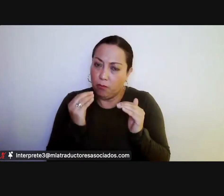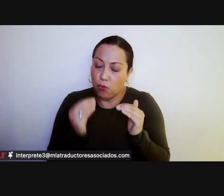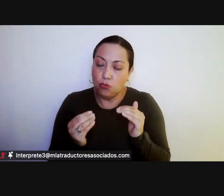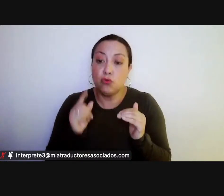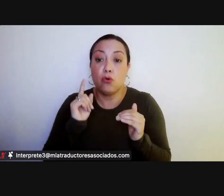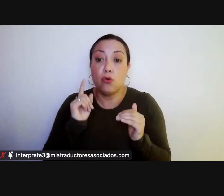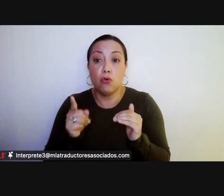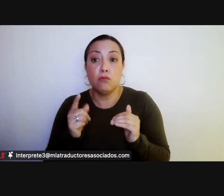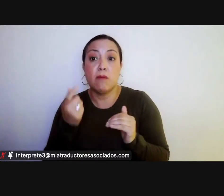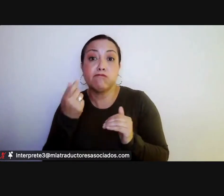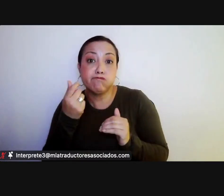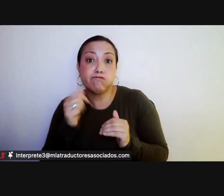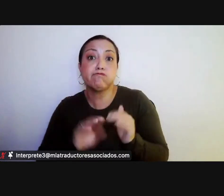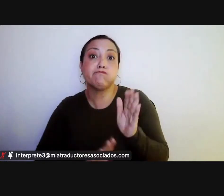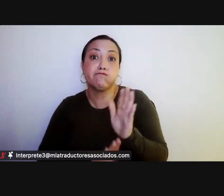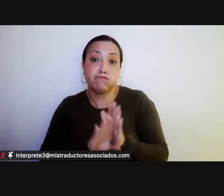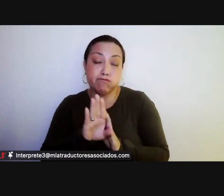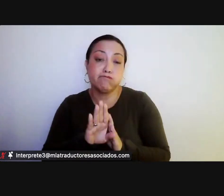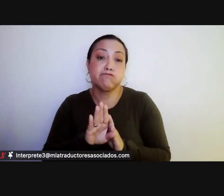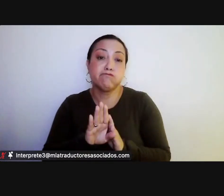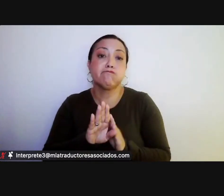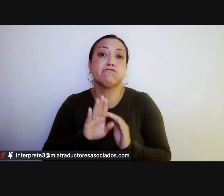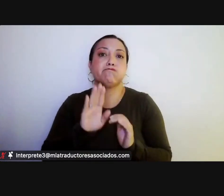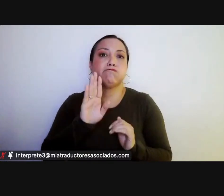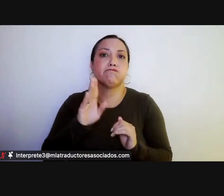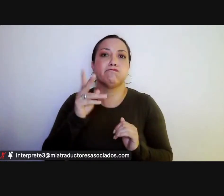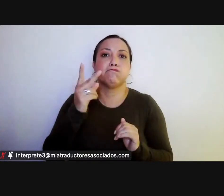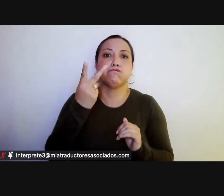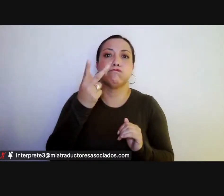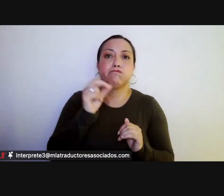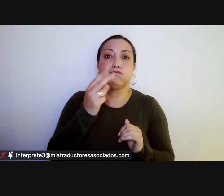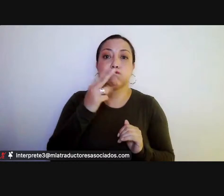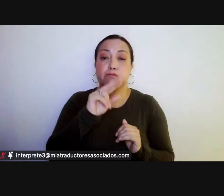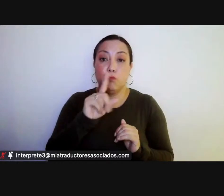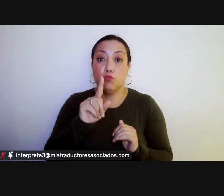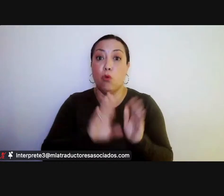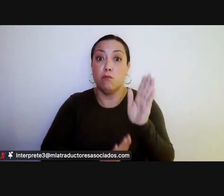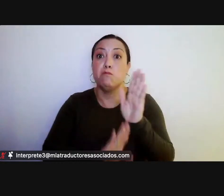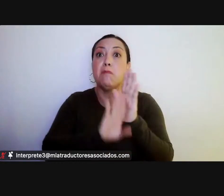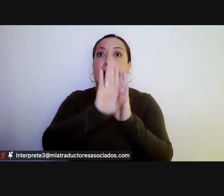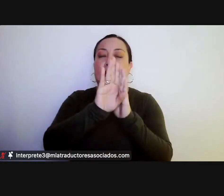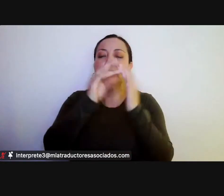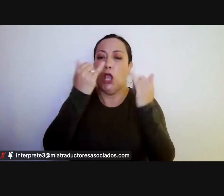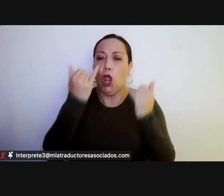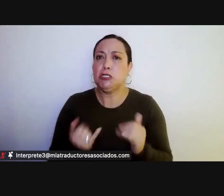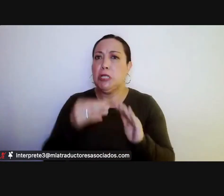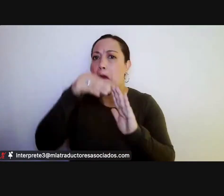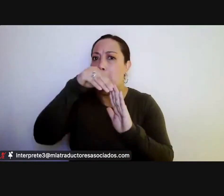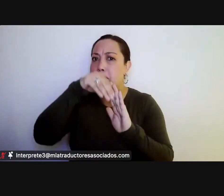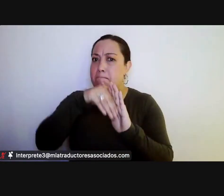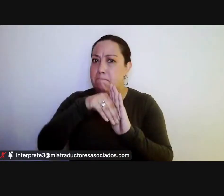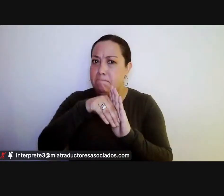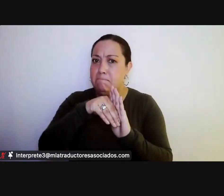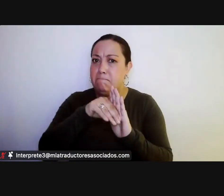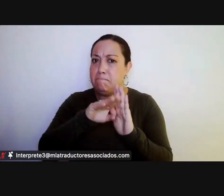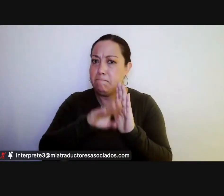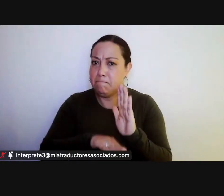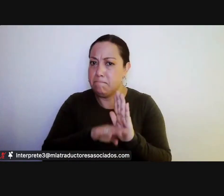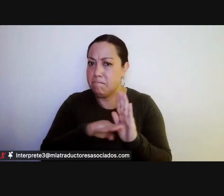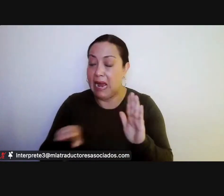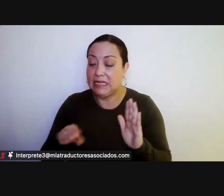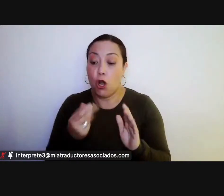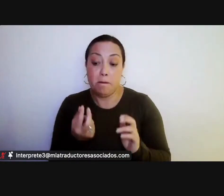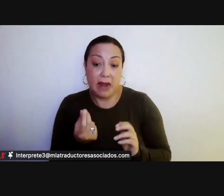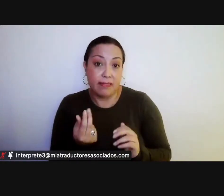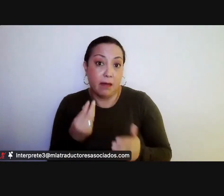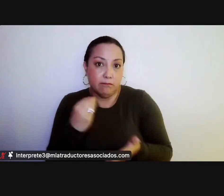than the economic development that it has had, that the region had in 2021. And